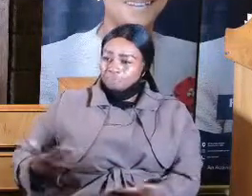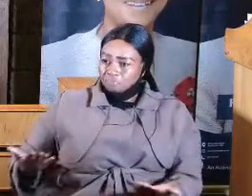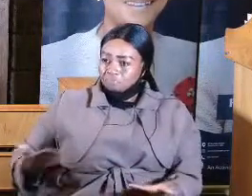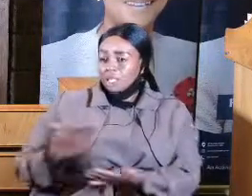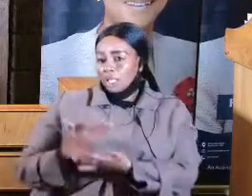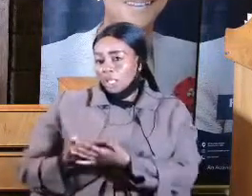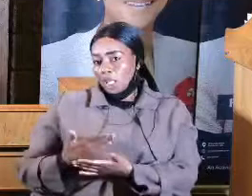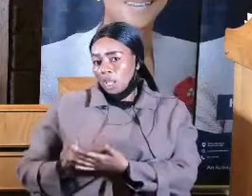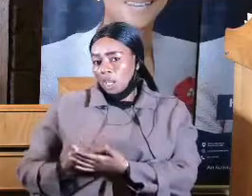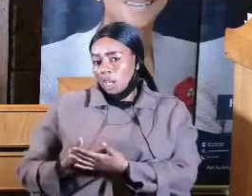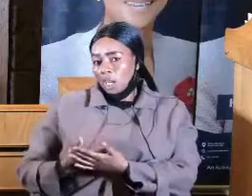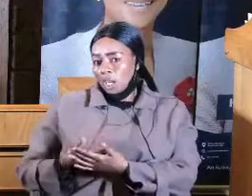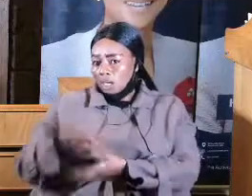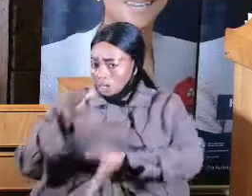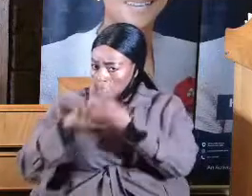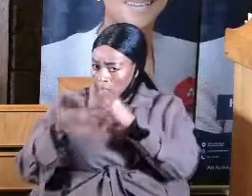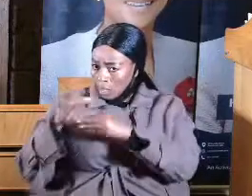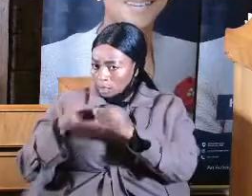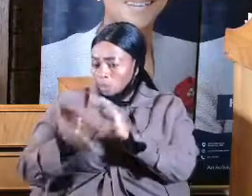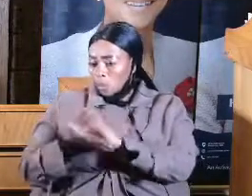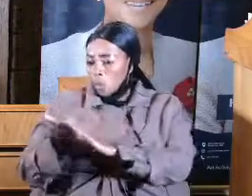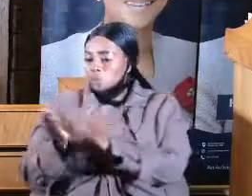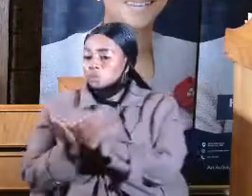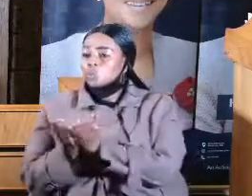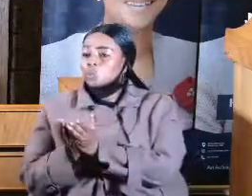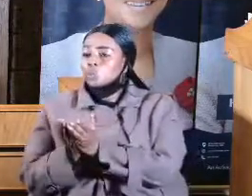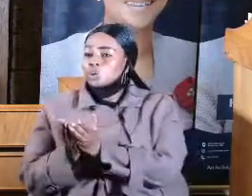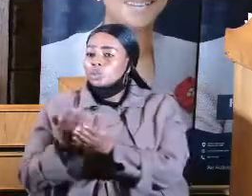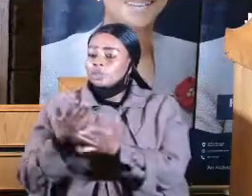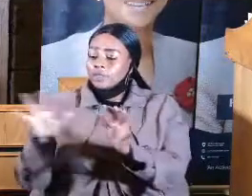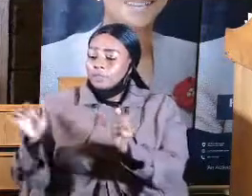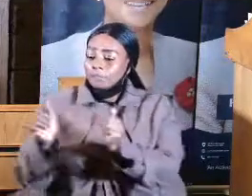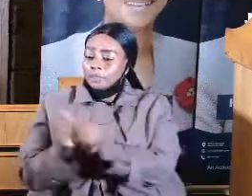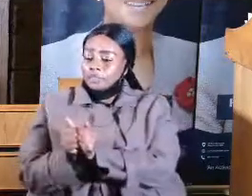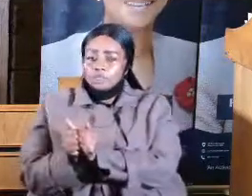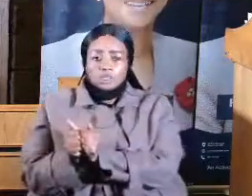educated if they form consortiums, they work together,